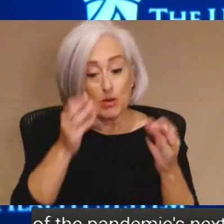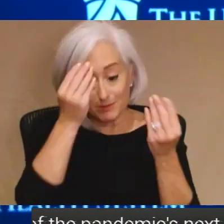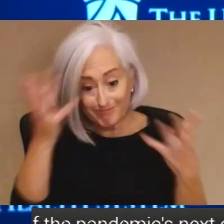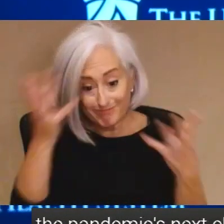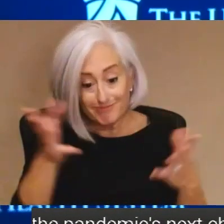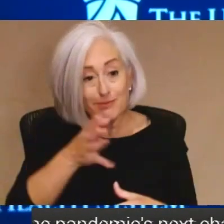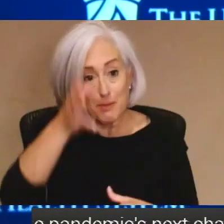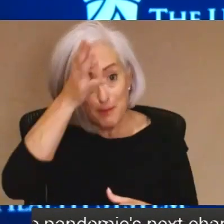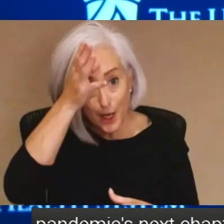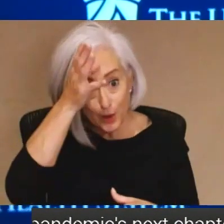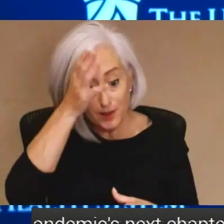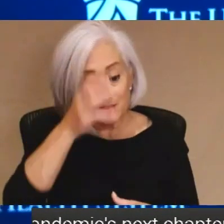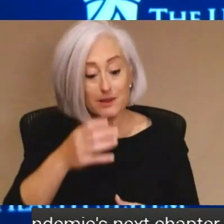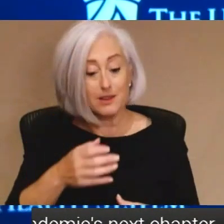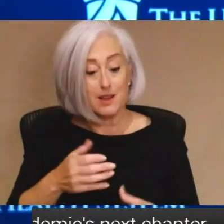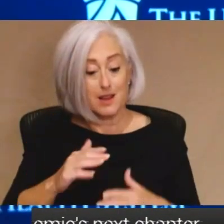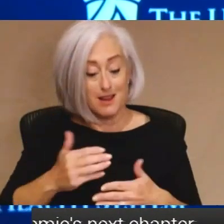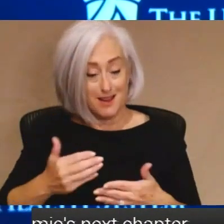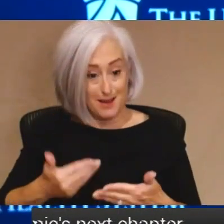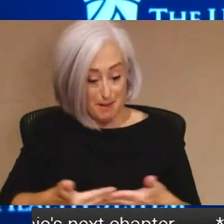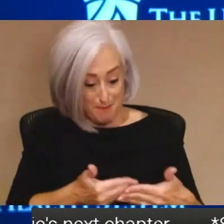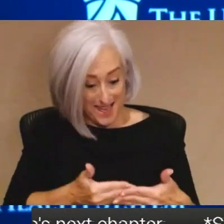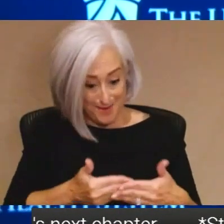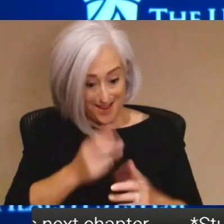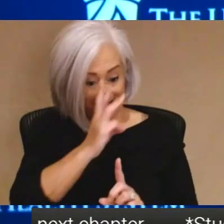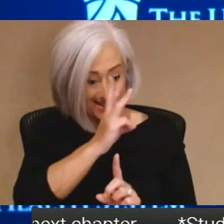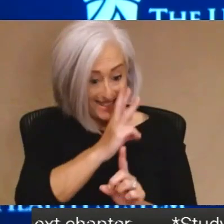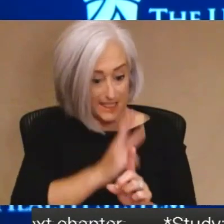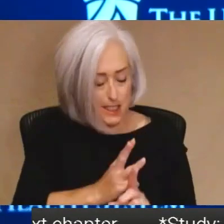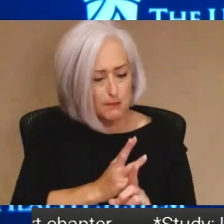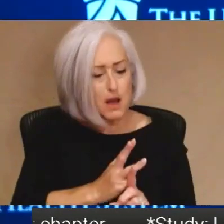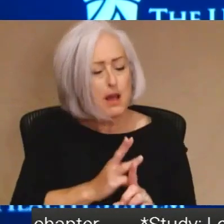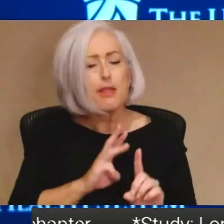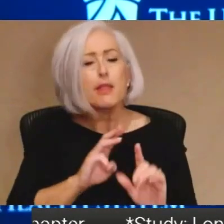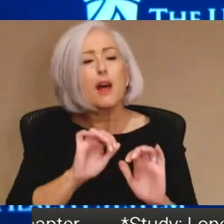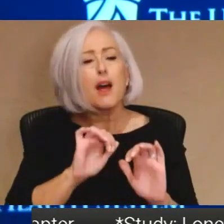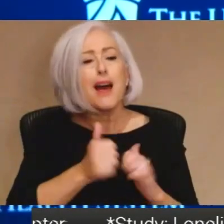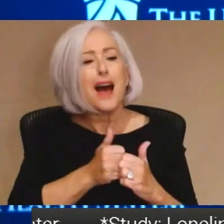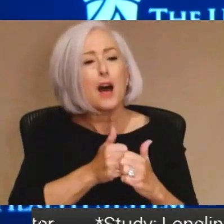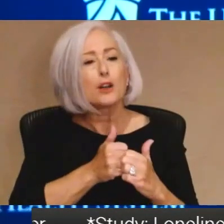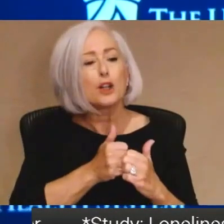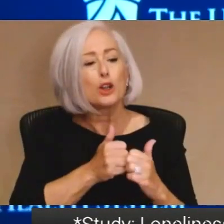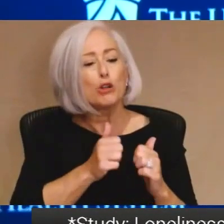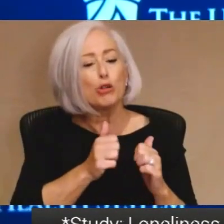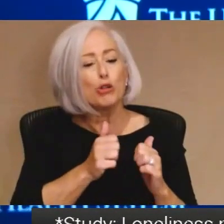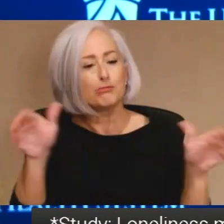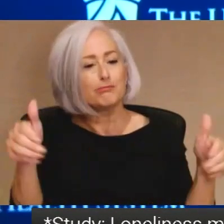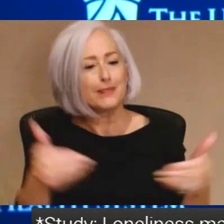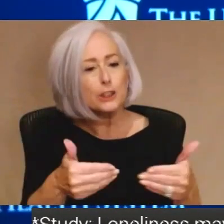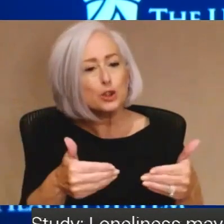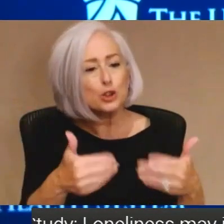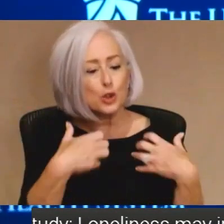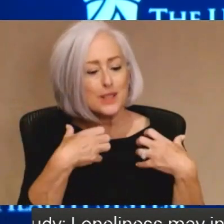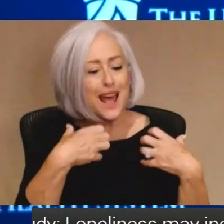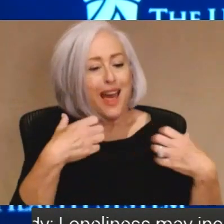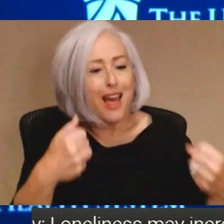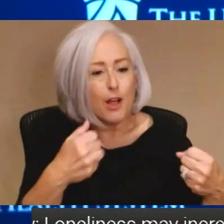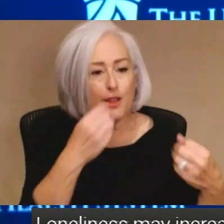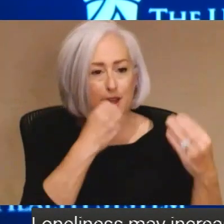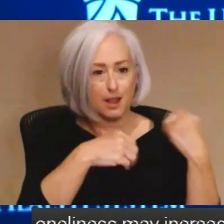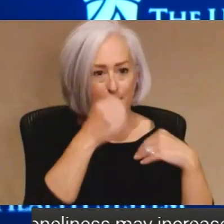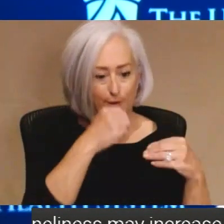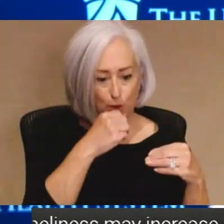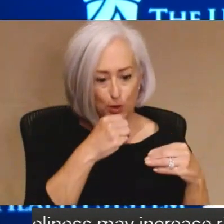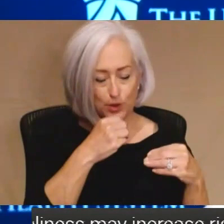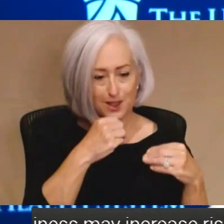six-month visit. How do you really introduce the whole idea of healthy foods, healthy diets from the beginning so we don't have to be doing